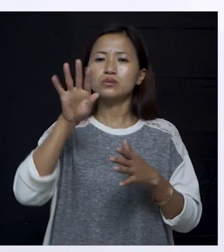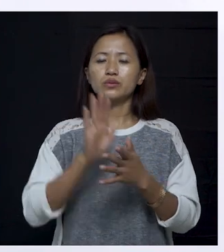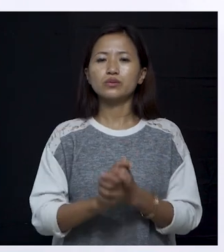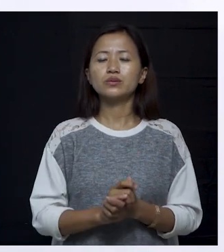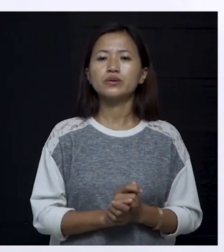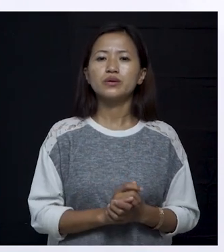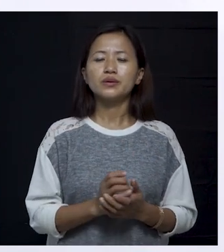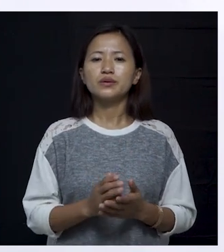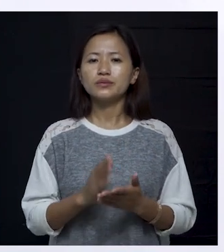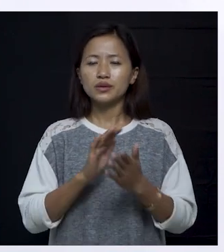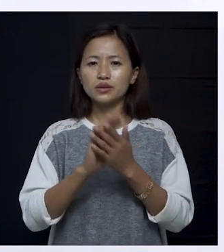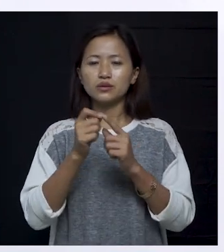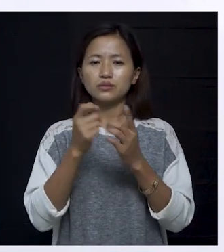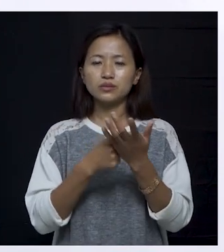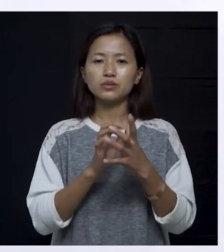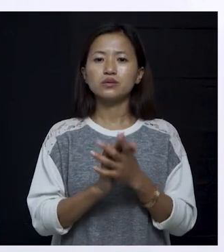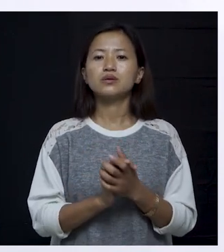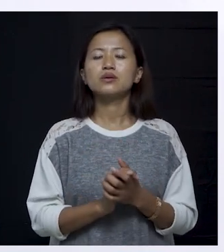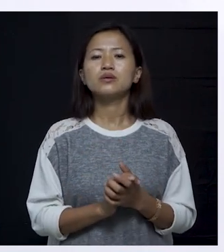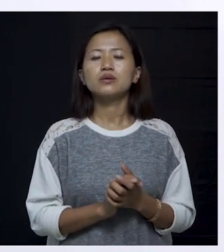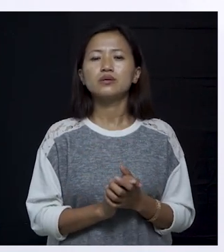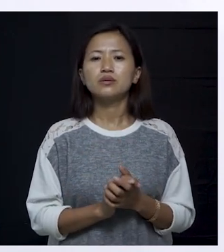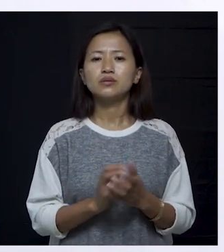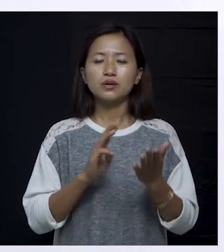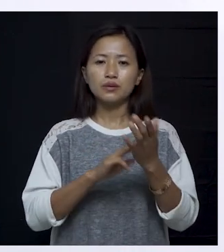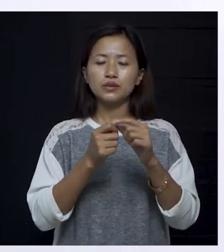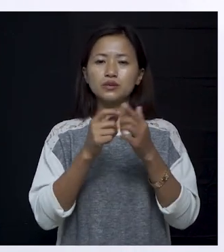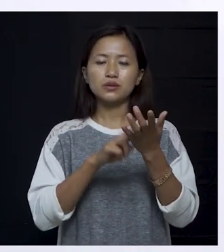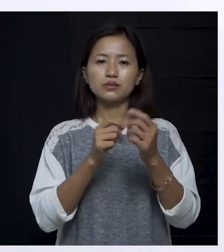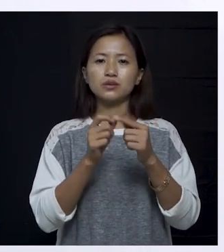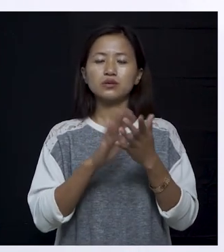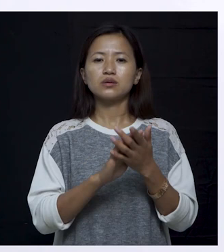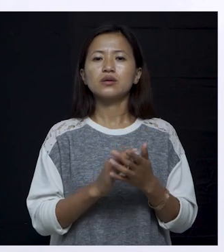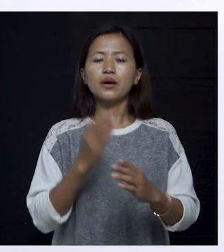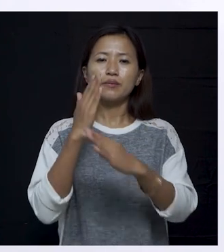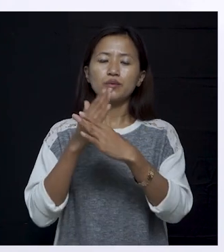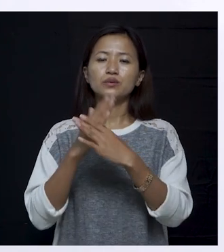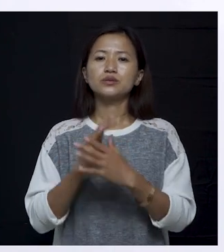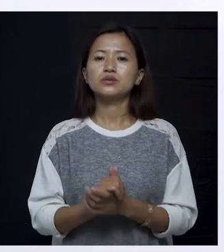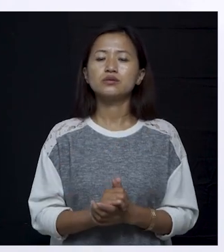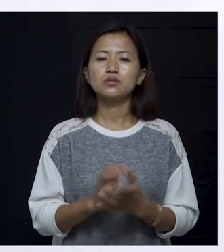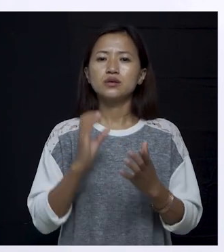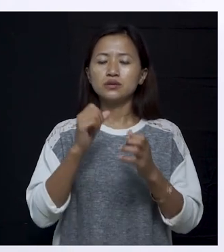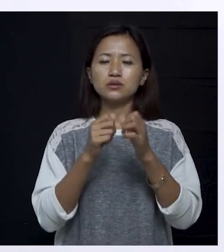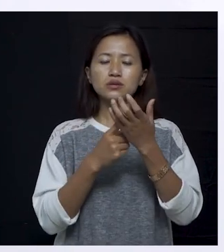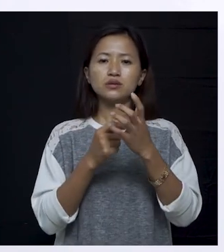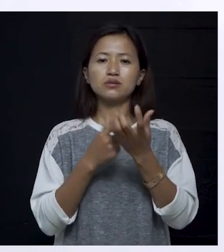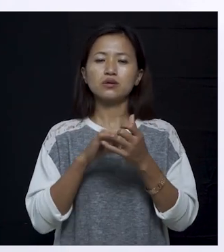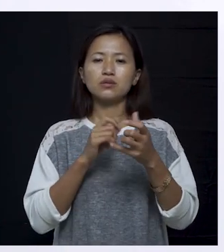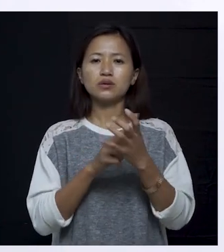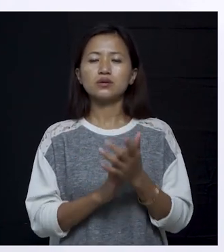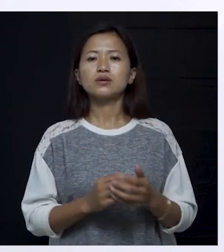have the habeas corpus, okay? Then we have mandamus, then prohibition, certiorari,